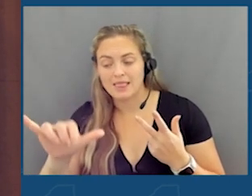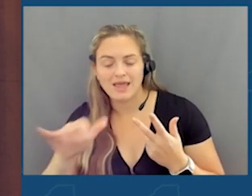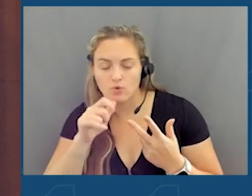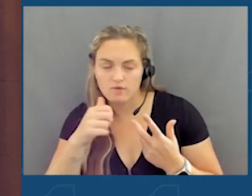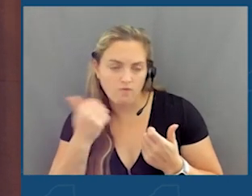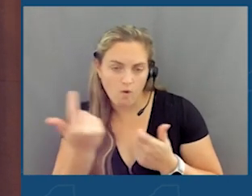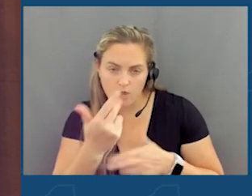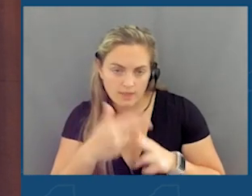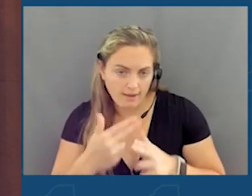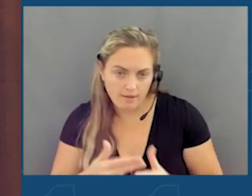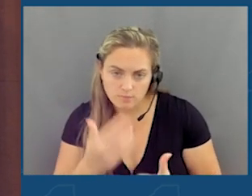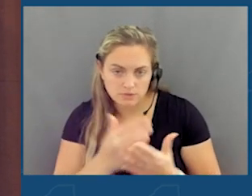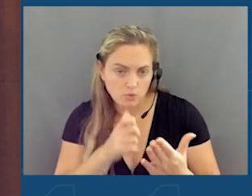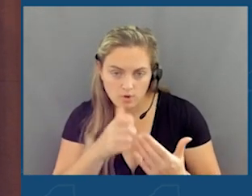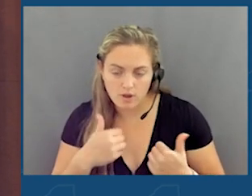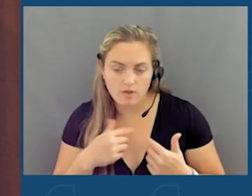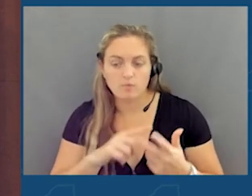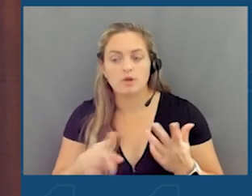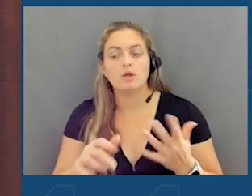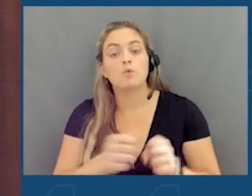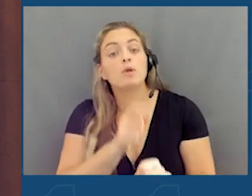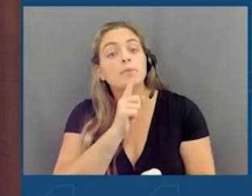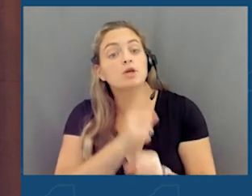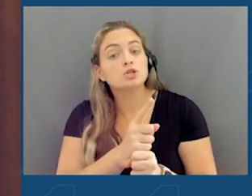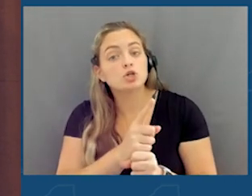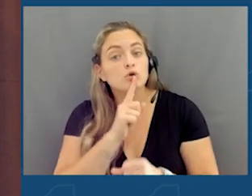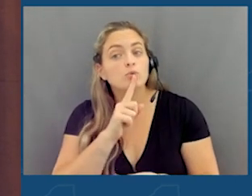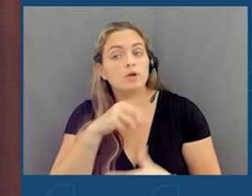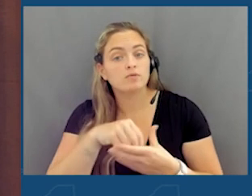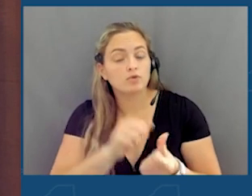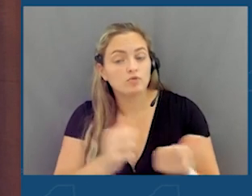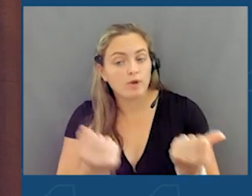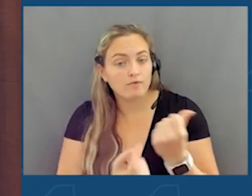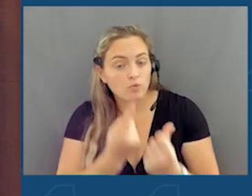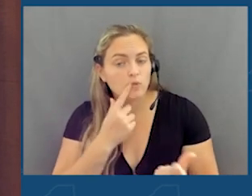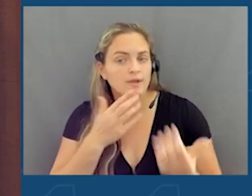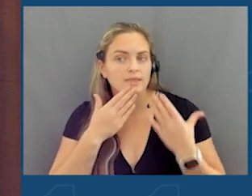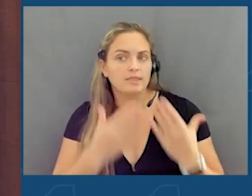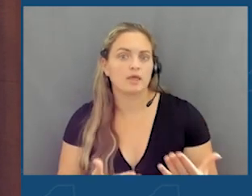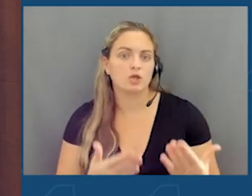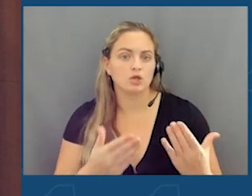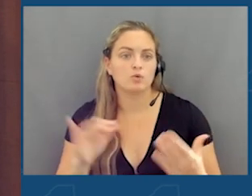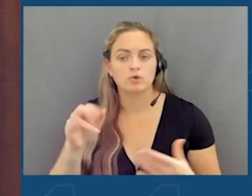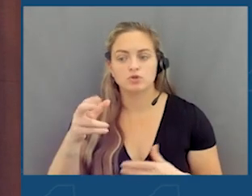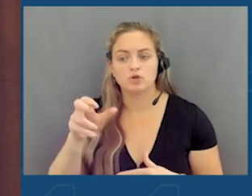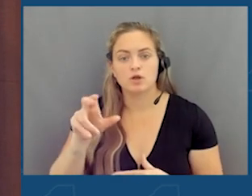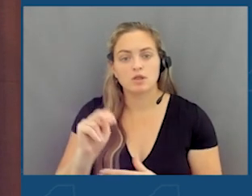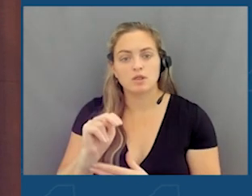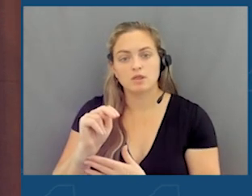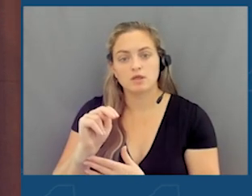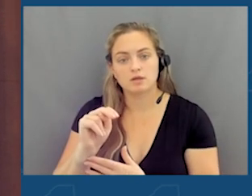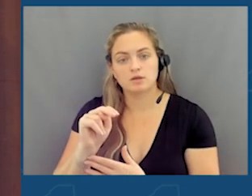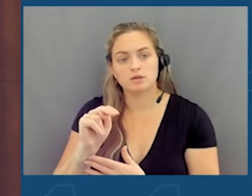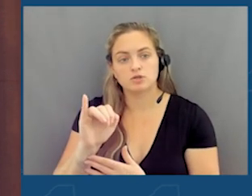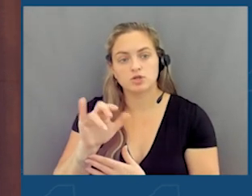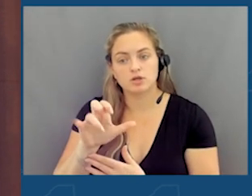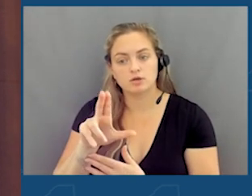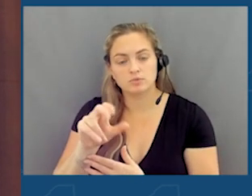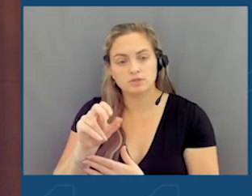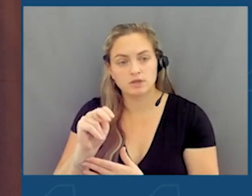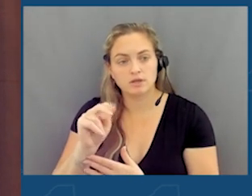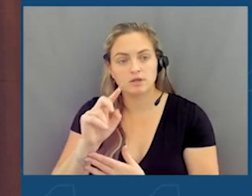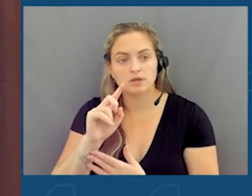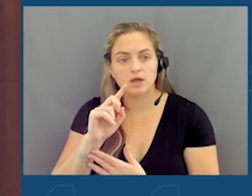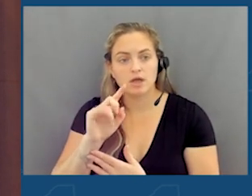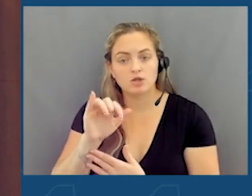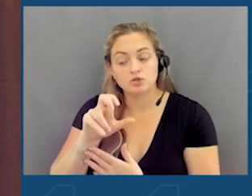Senator Bailey has joined us, but I want to make sure that we capture everybody, and thank you. And Jonathan Jacobson, Joanne Simon, I think